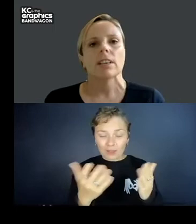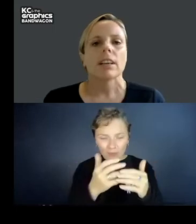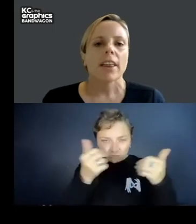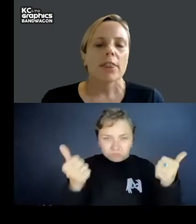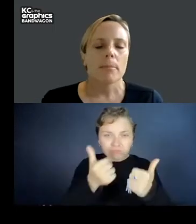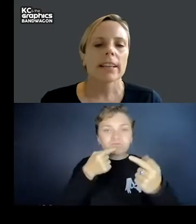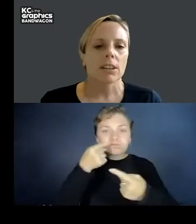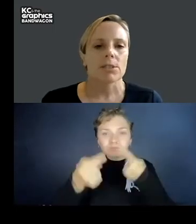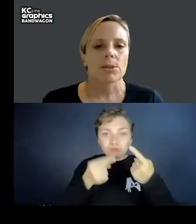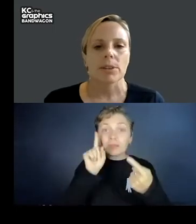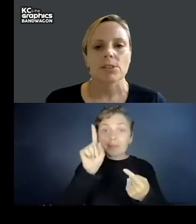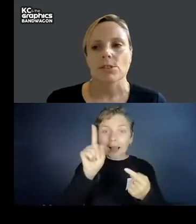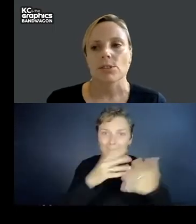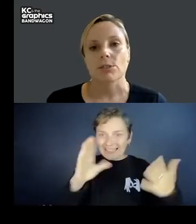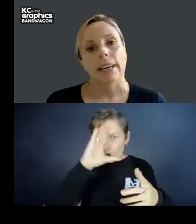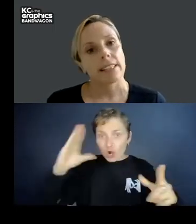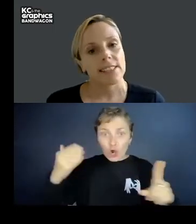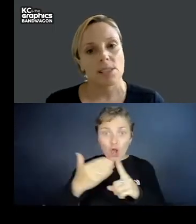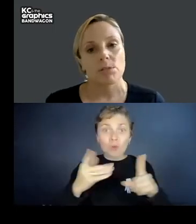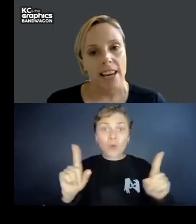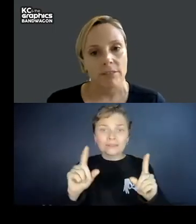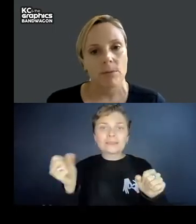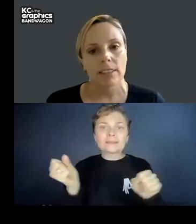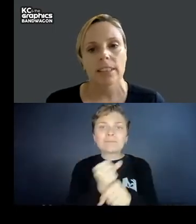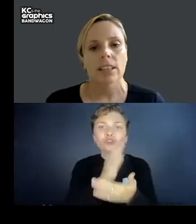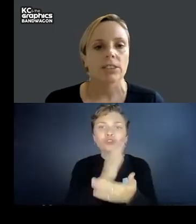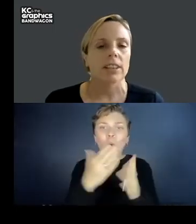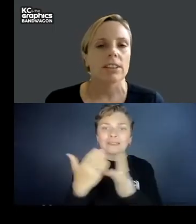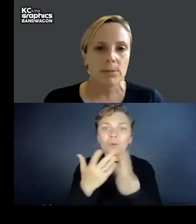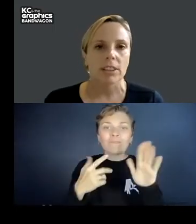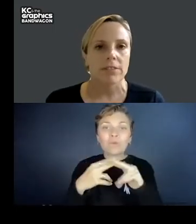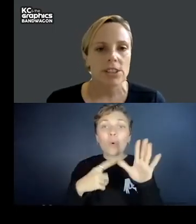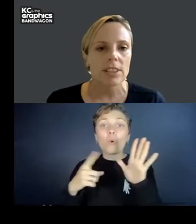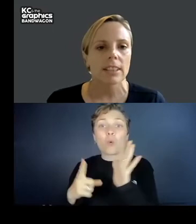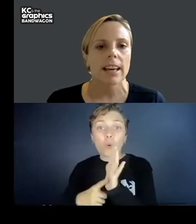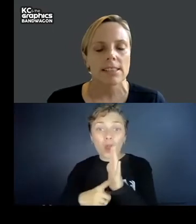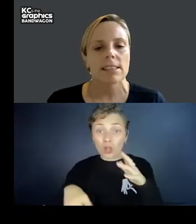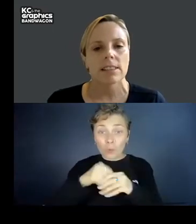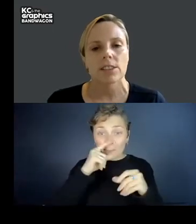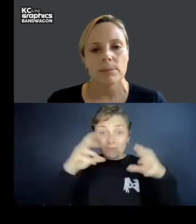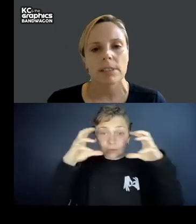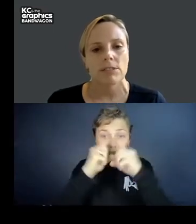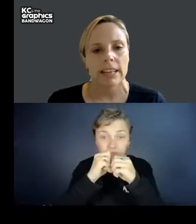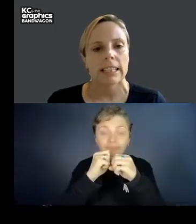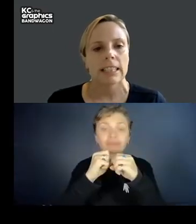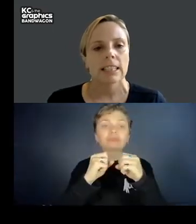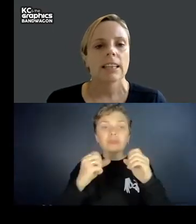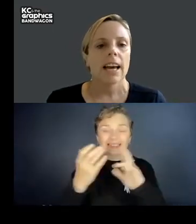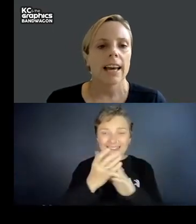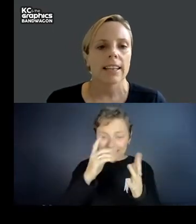information, the main goals were to make it accessible to everyone, including those with low vision, accessing the document